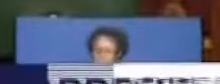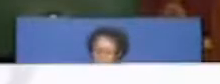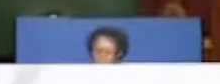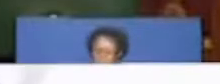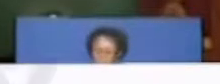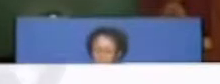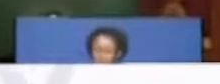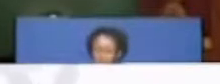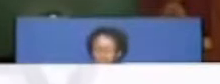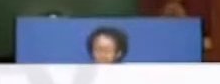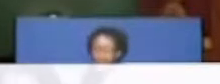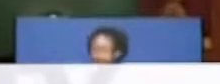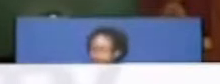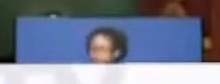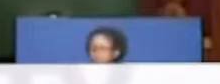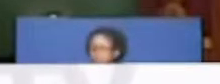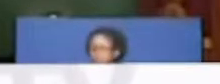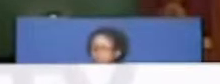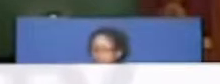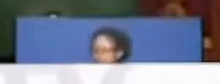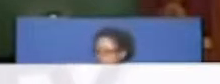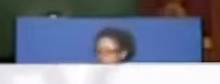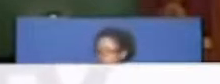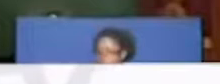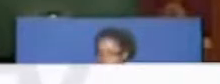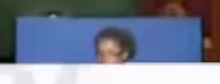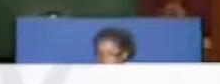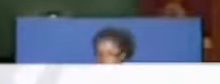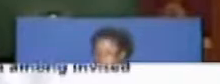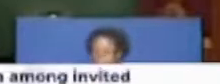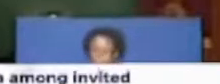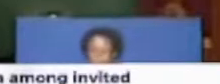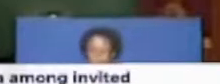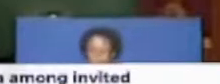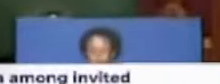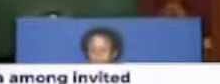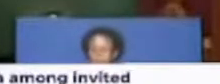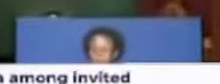region. Kenya has taken pride of place